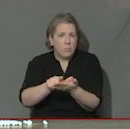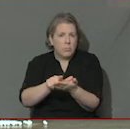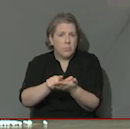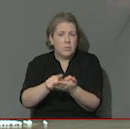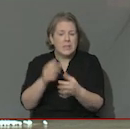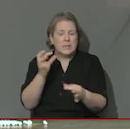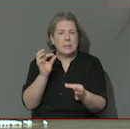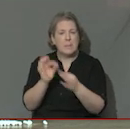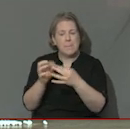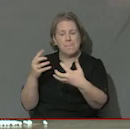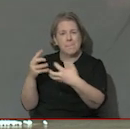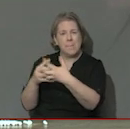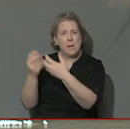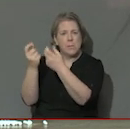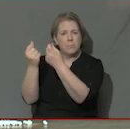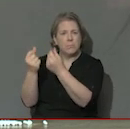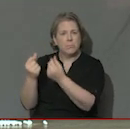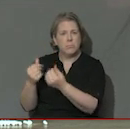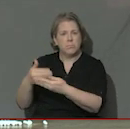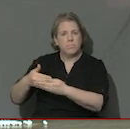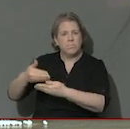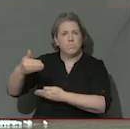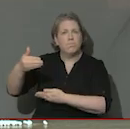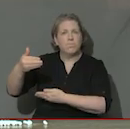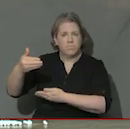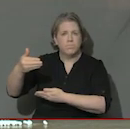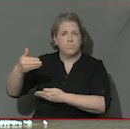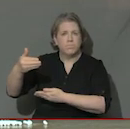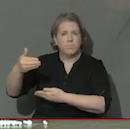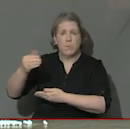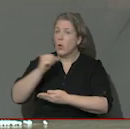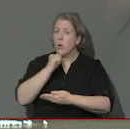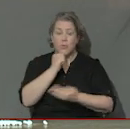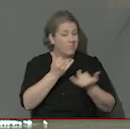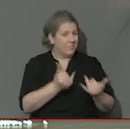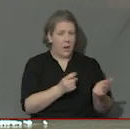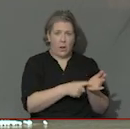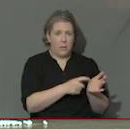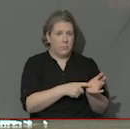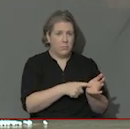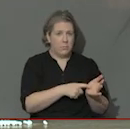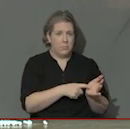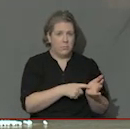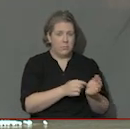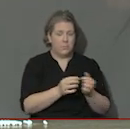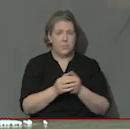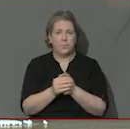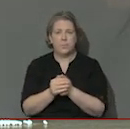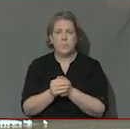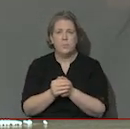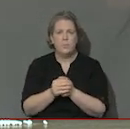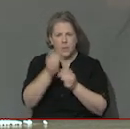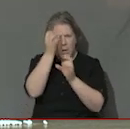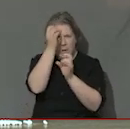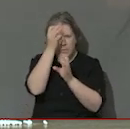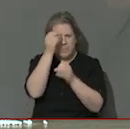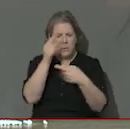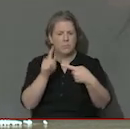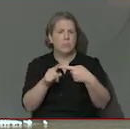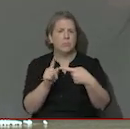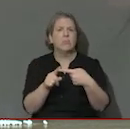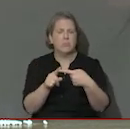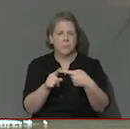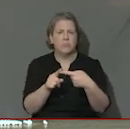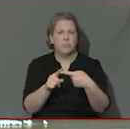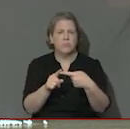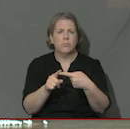financial statement, the one where they say it's for the non-current liabilities. All right. So let's look at the information. They give us the ordinary share